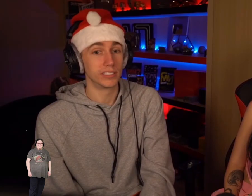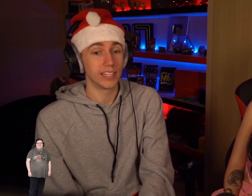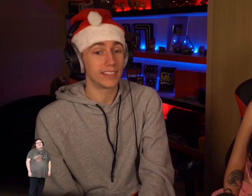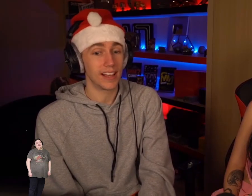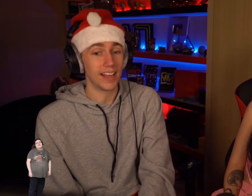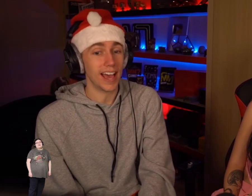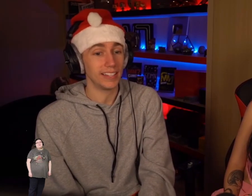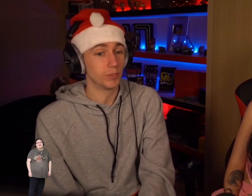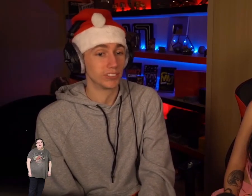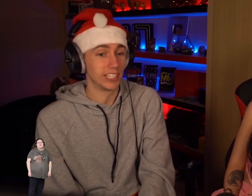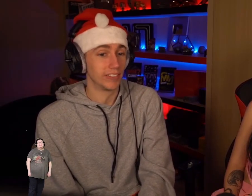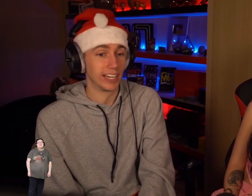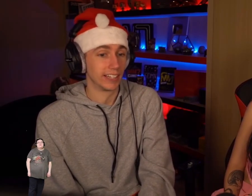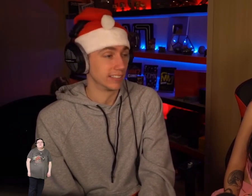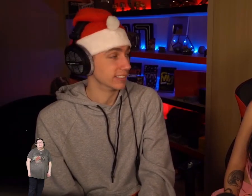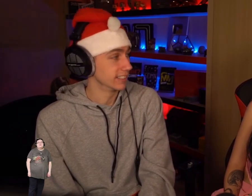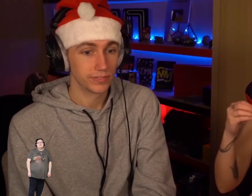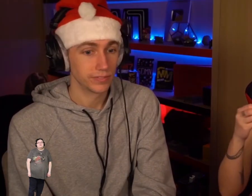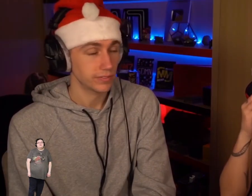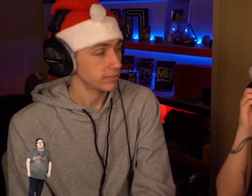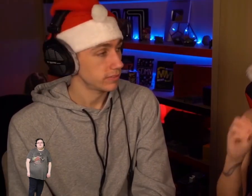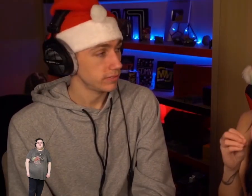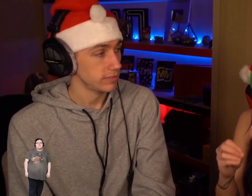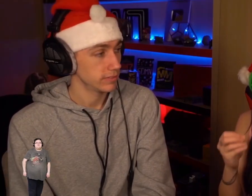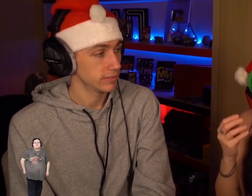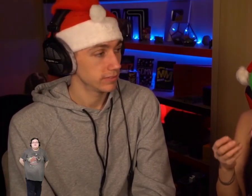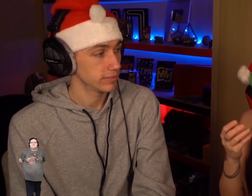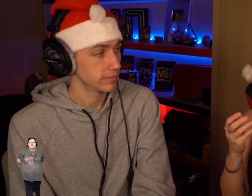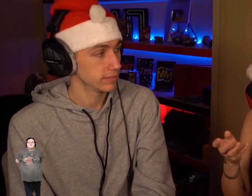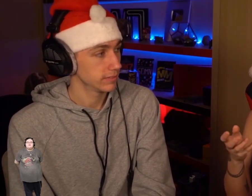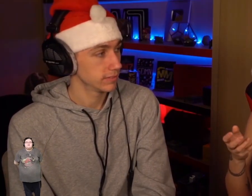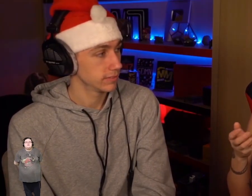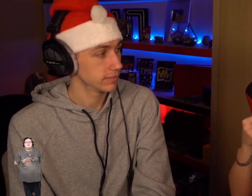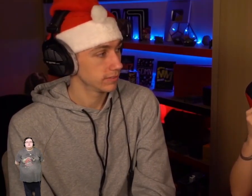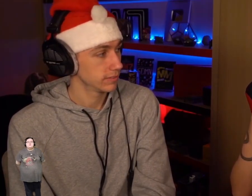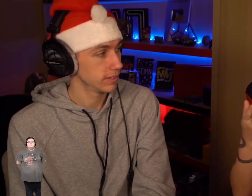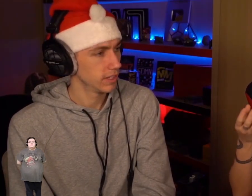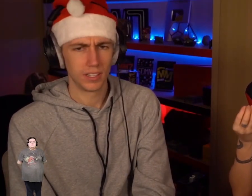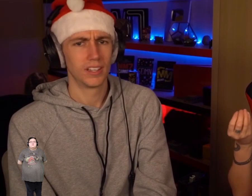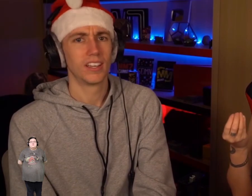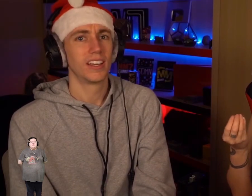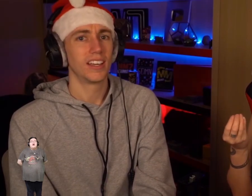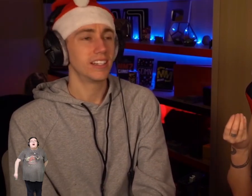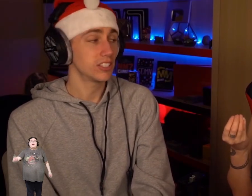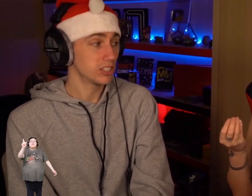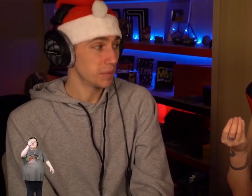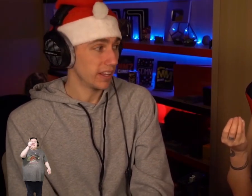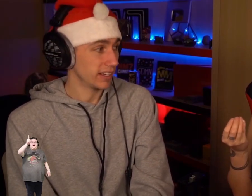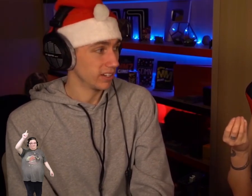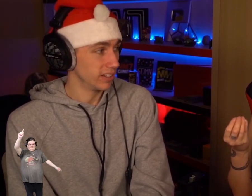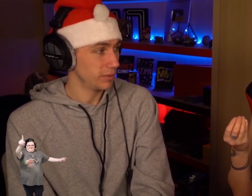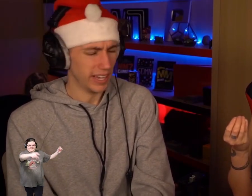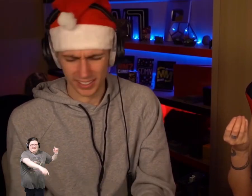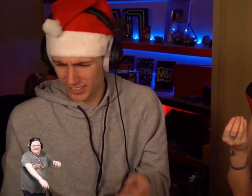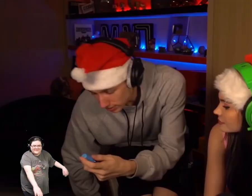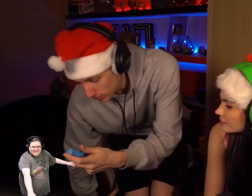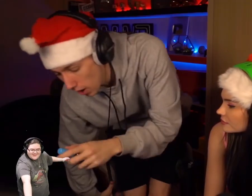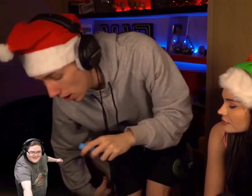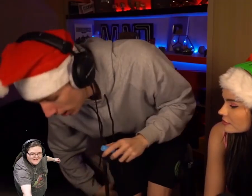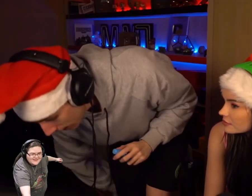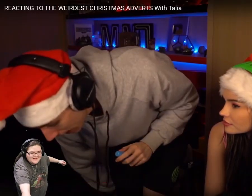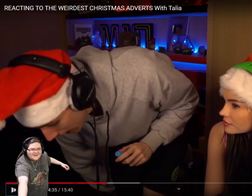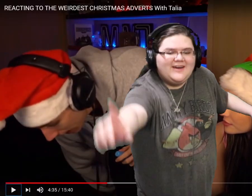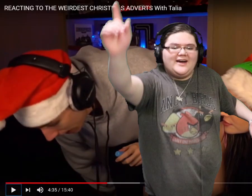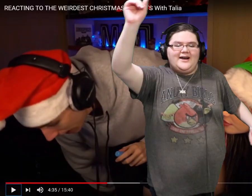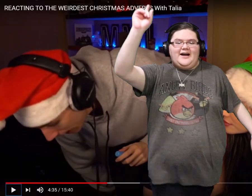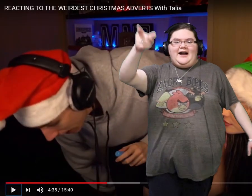I was. That's not on TV in England. But you know what? I've always wanted to smell poopery because I don't know what. It doesn't smell good. Right. We do